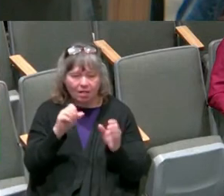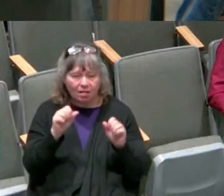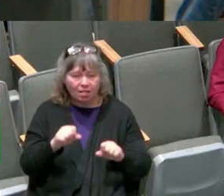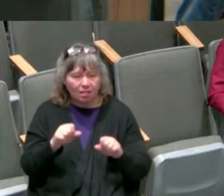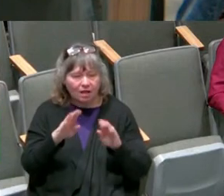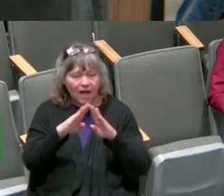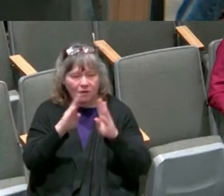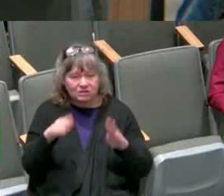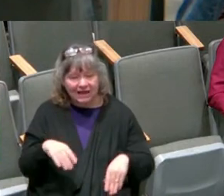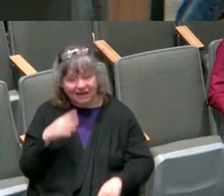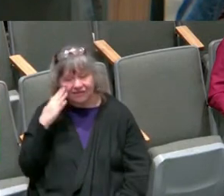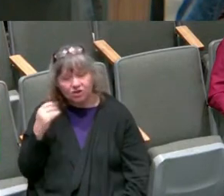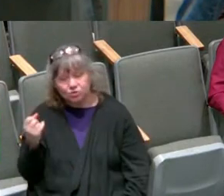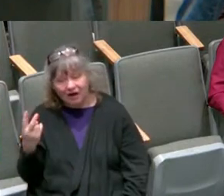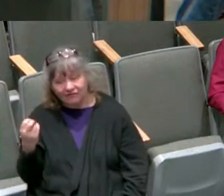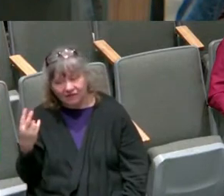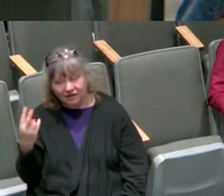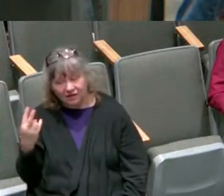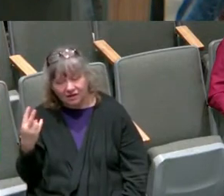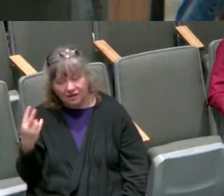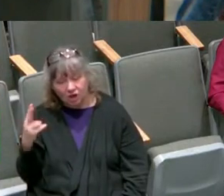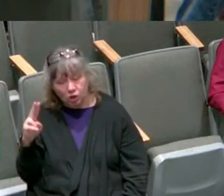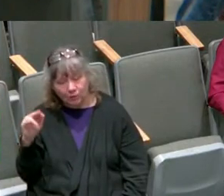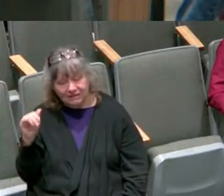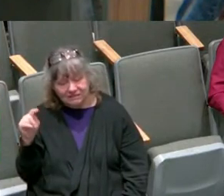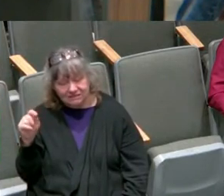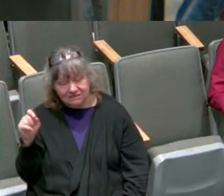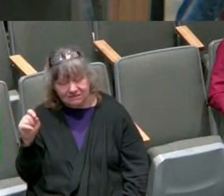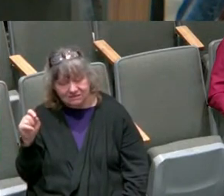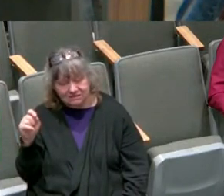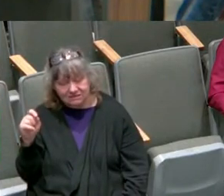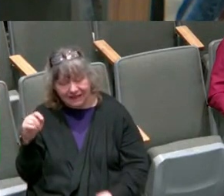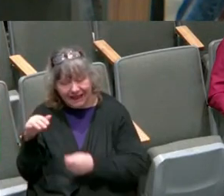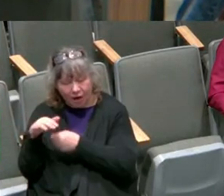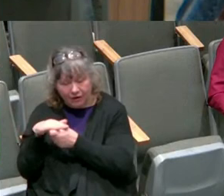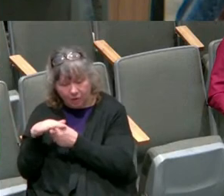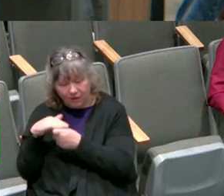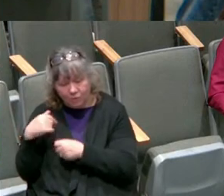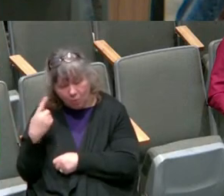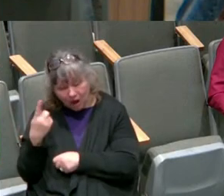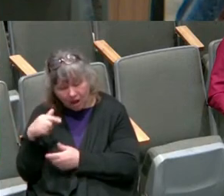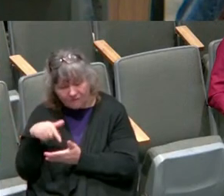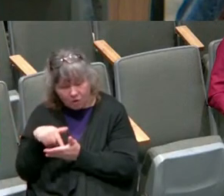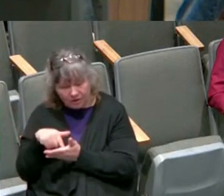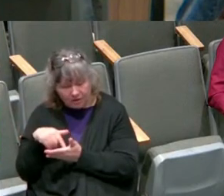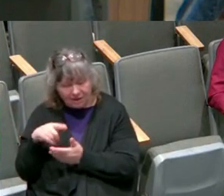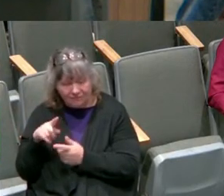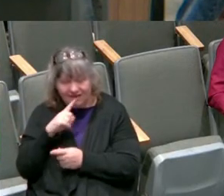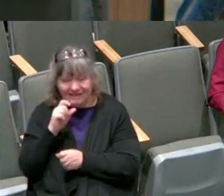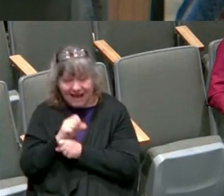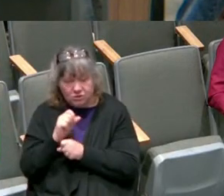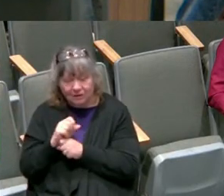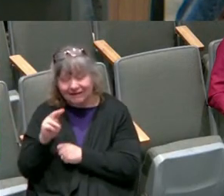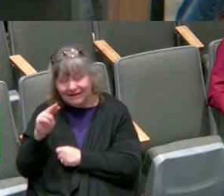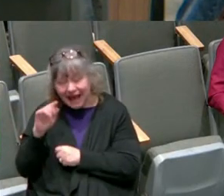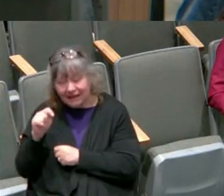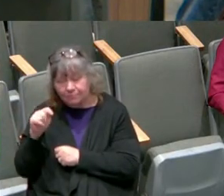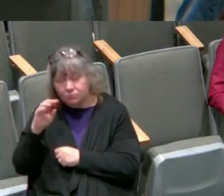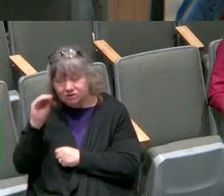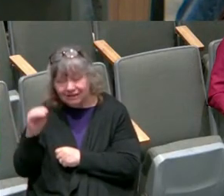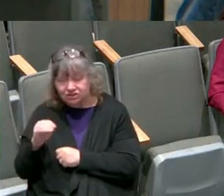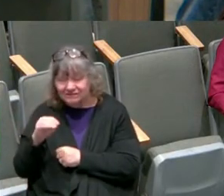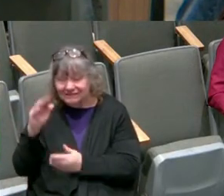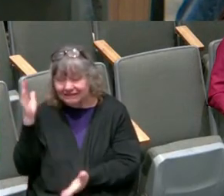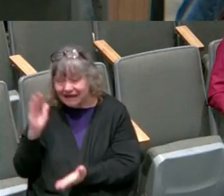the case of 12 units if we build if there's a 12 unit subdivision and we only add one affordable then the actual net percentage goes